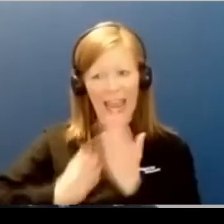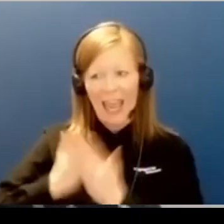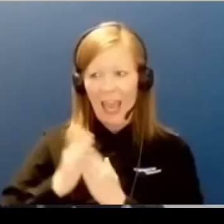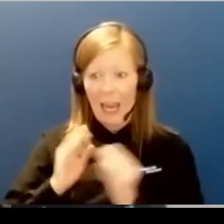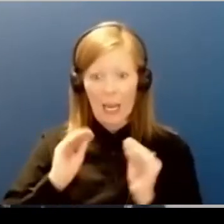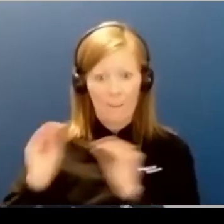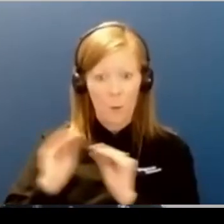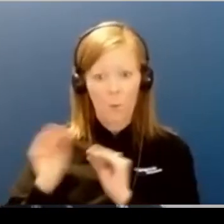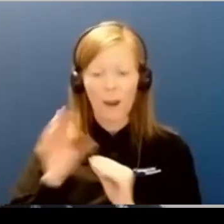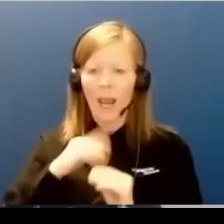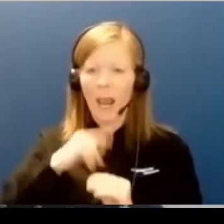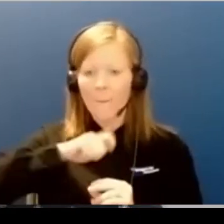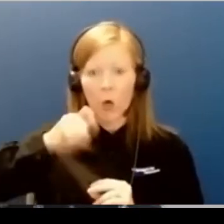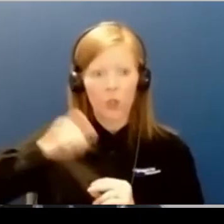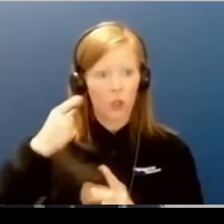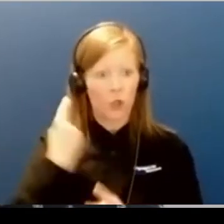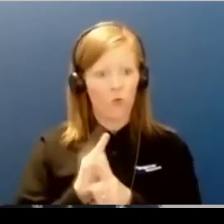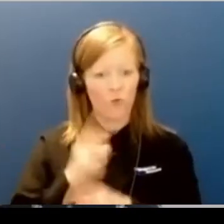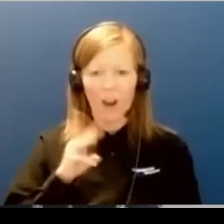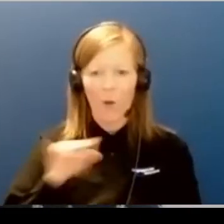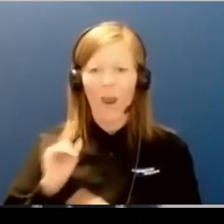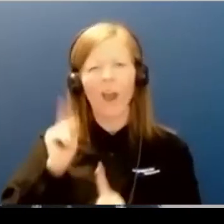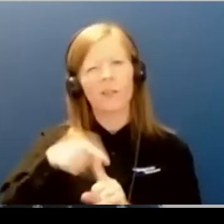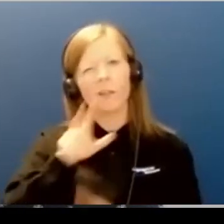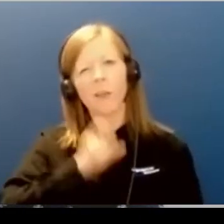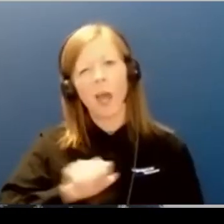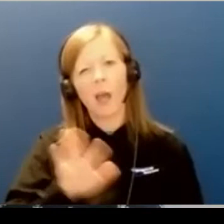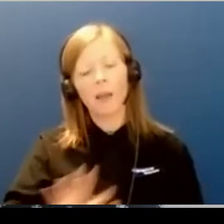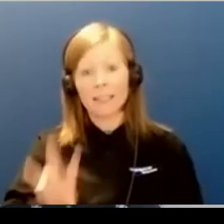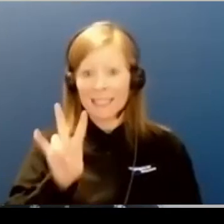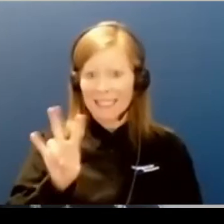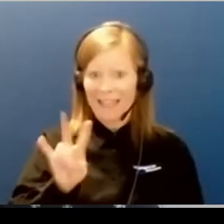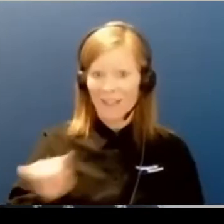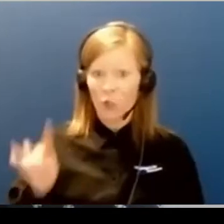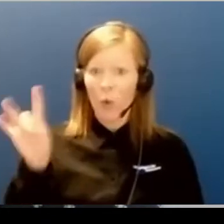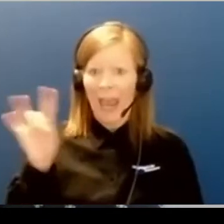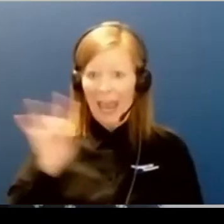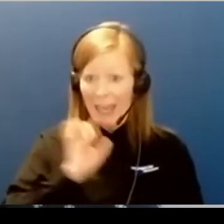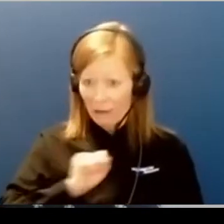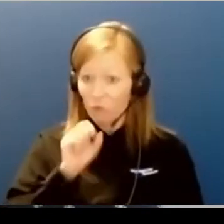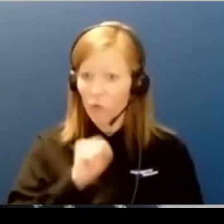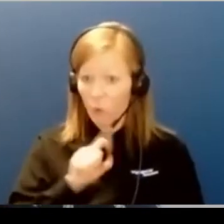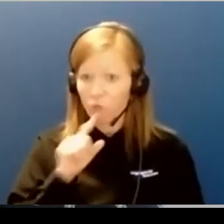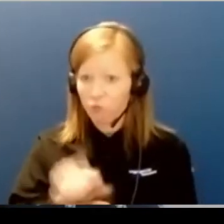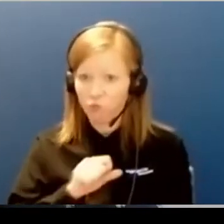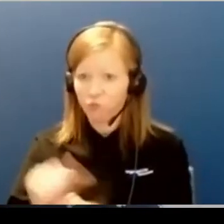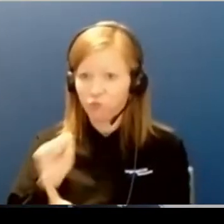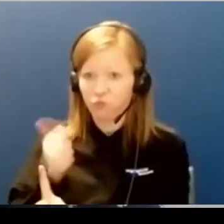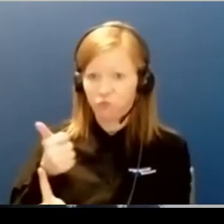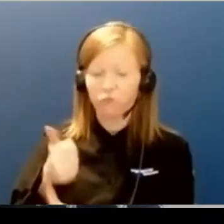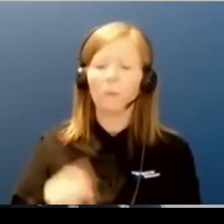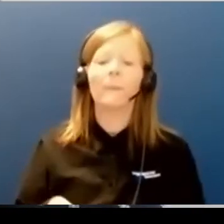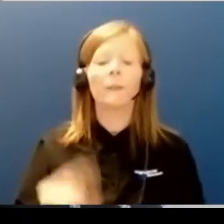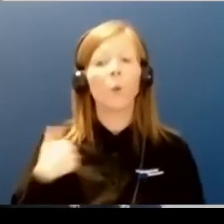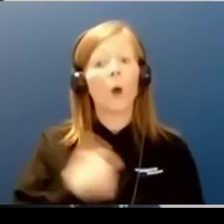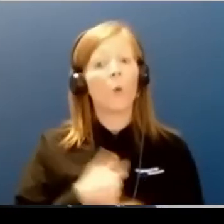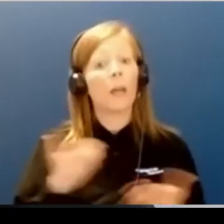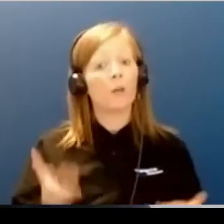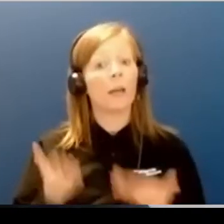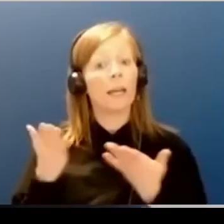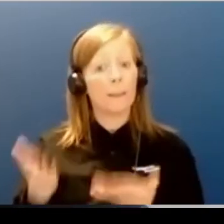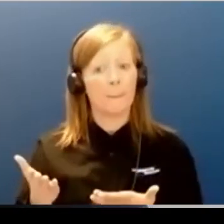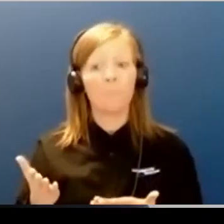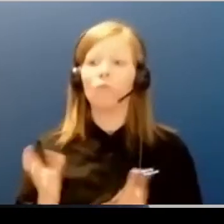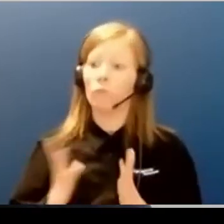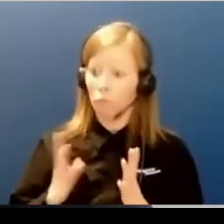teeth correctly until the ages of 7 and 8. So what we recommend is definitely to